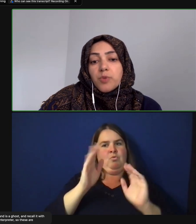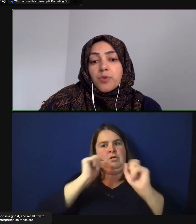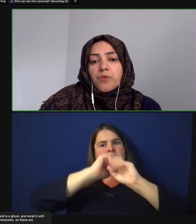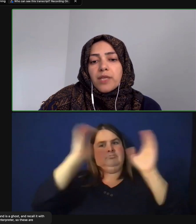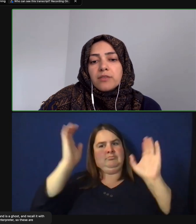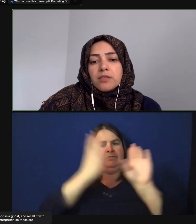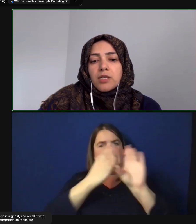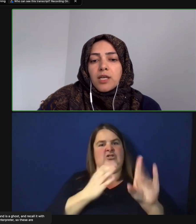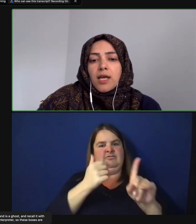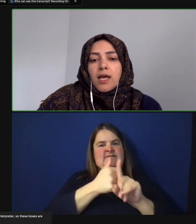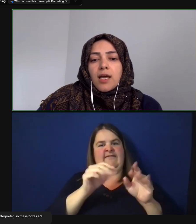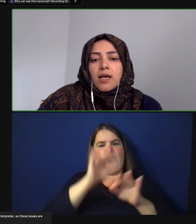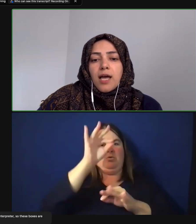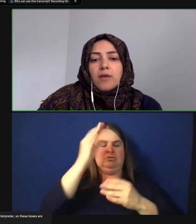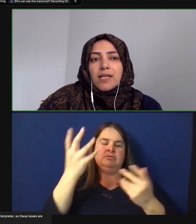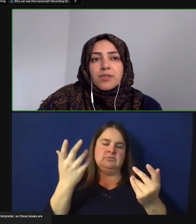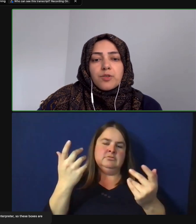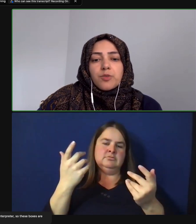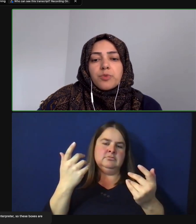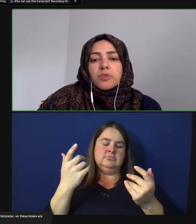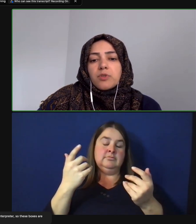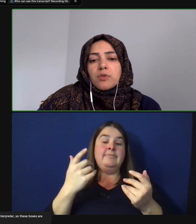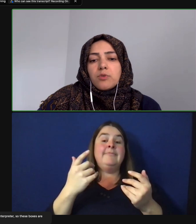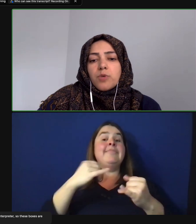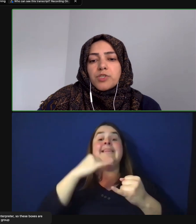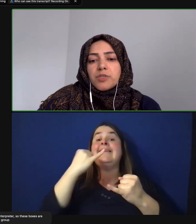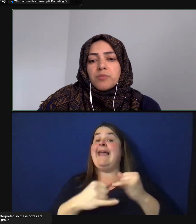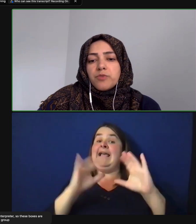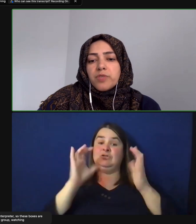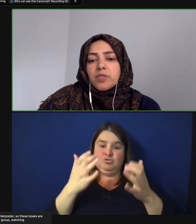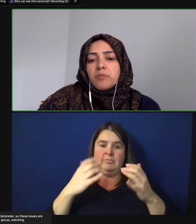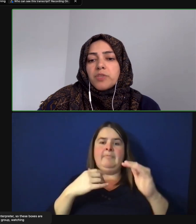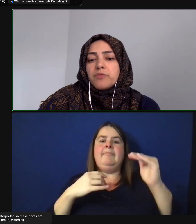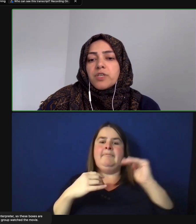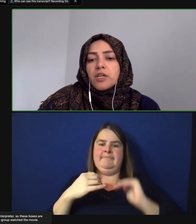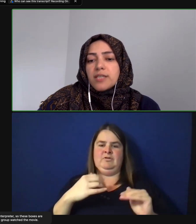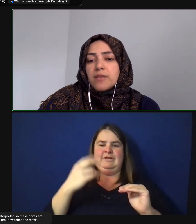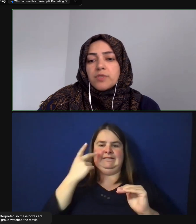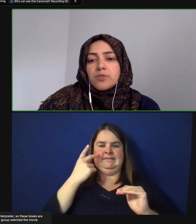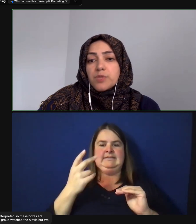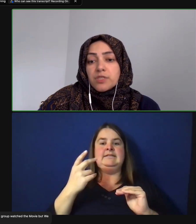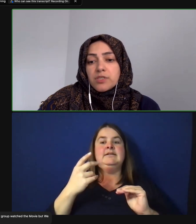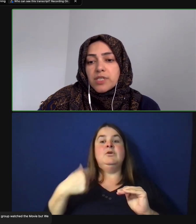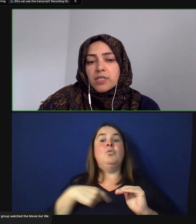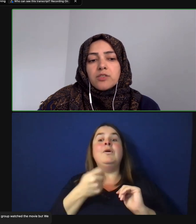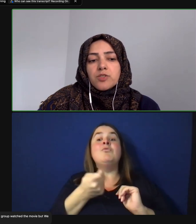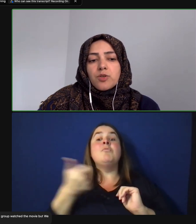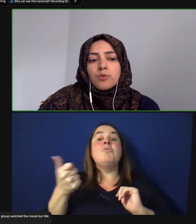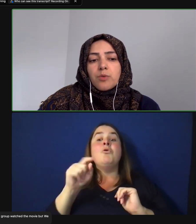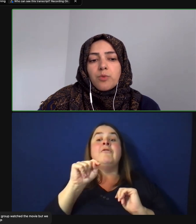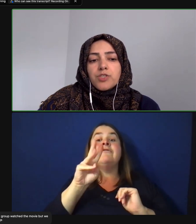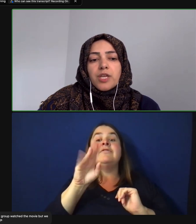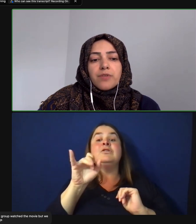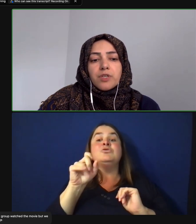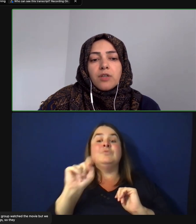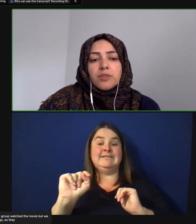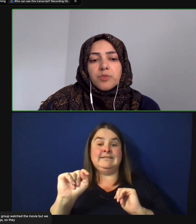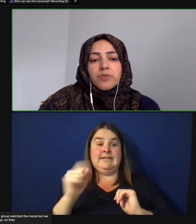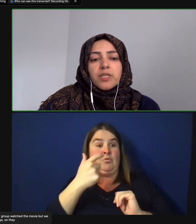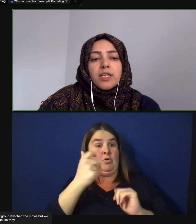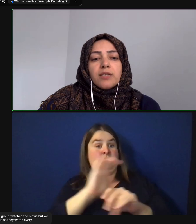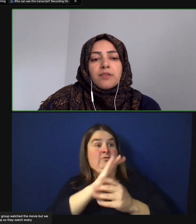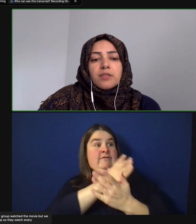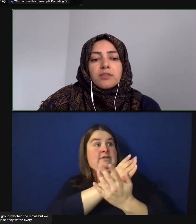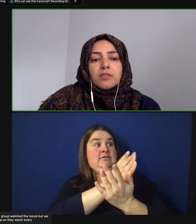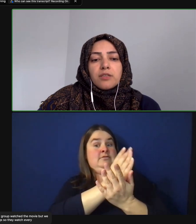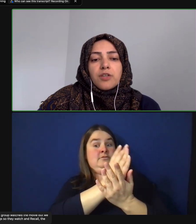boxes are both red. Our last group watched the movie, but we cut out the twist scene. So they watch and recall the